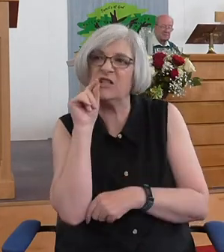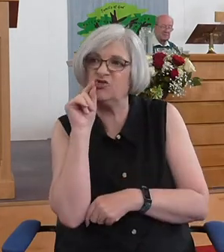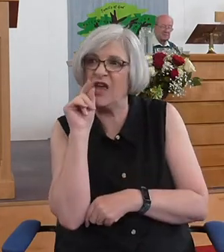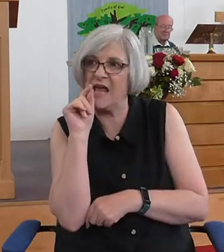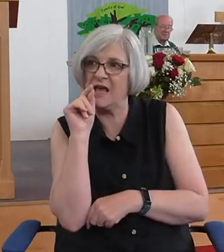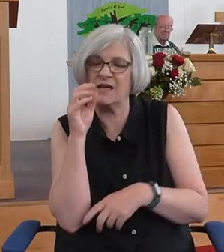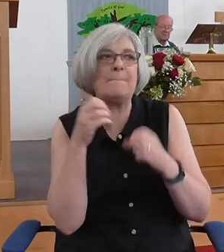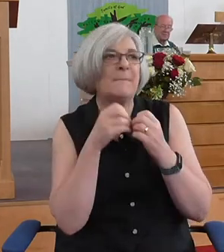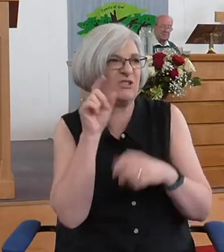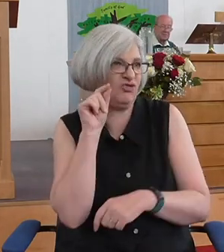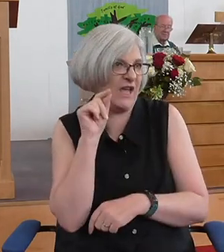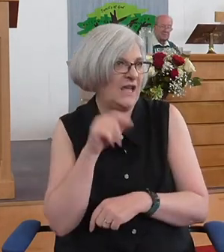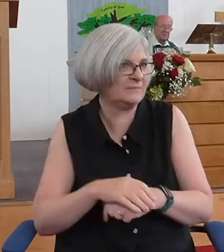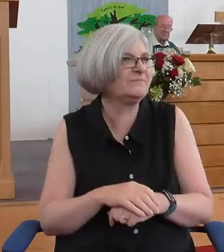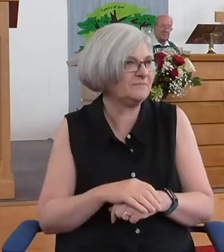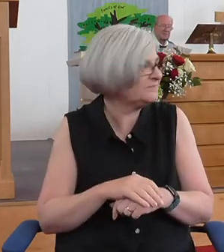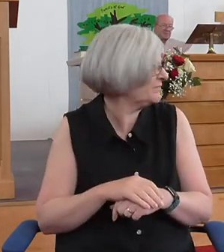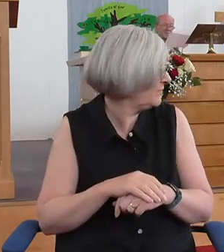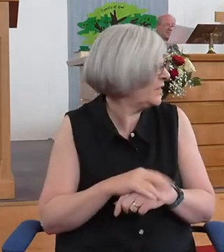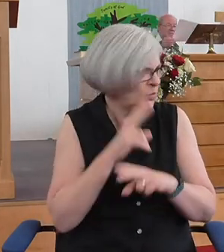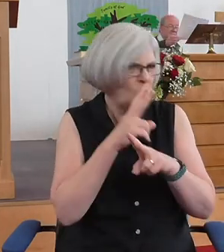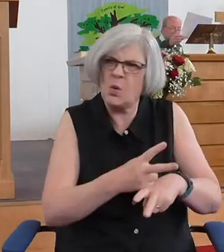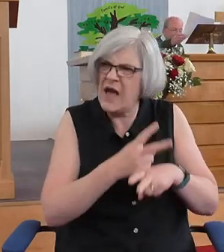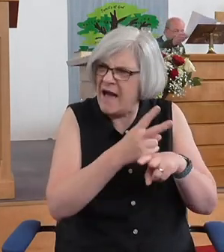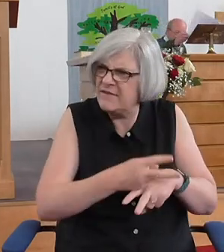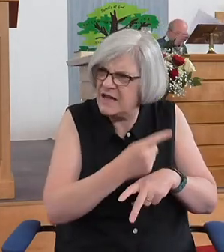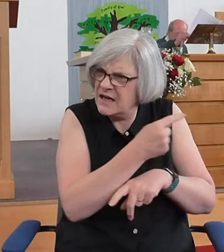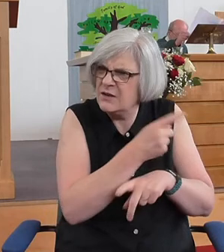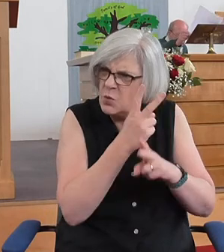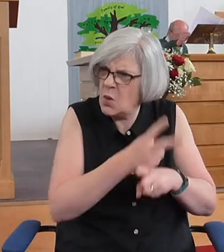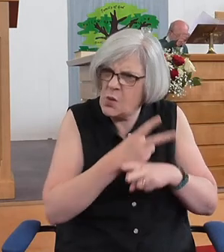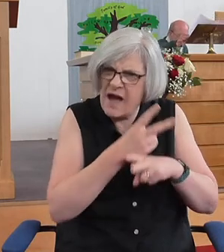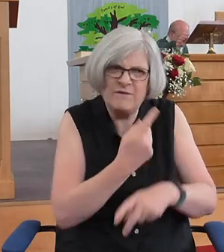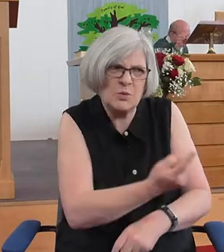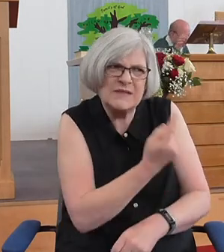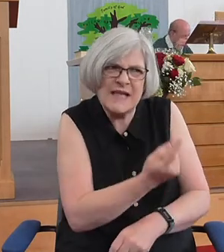budgie. Fish and a budgie. And you look after them?